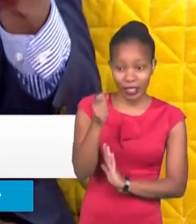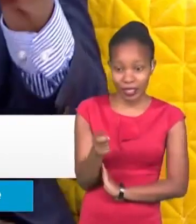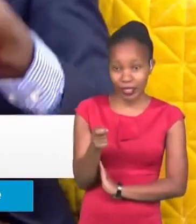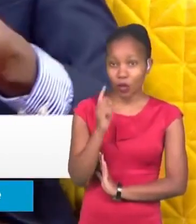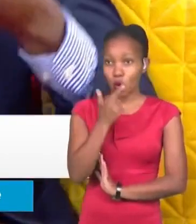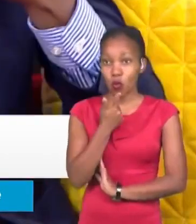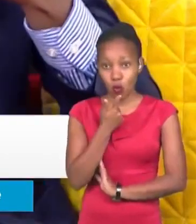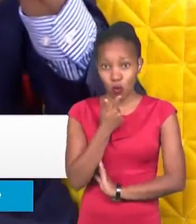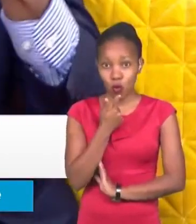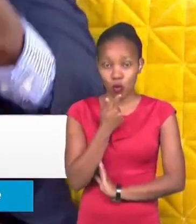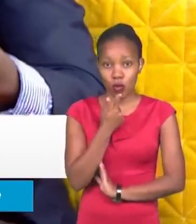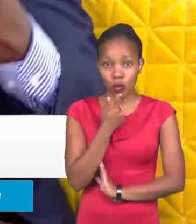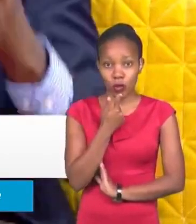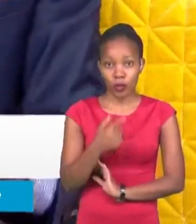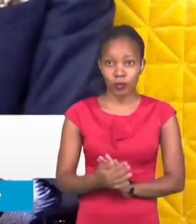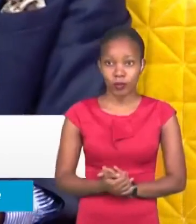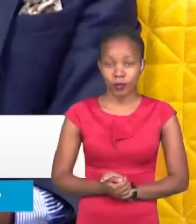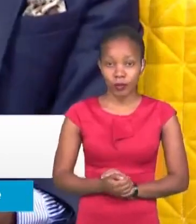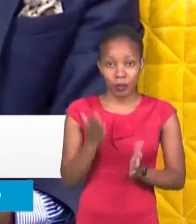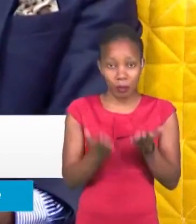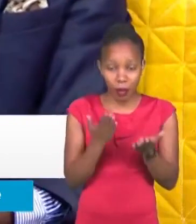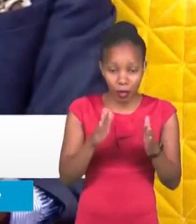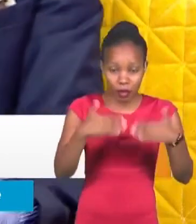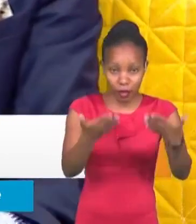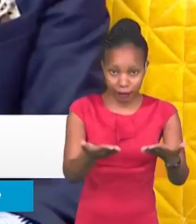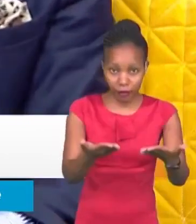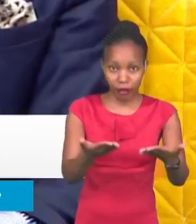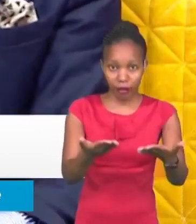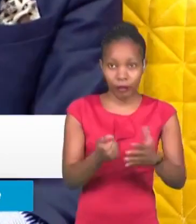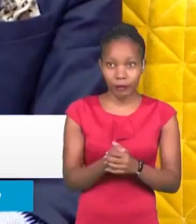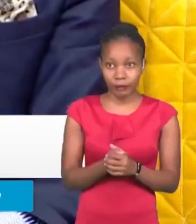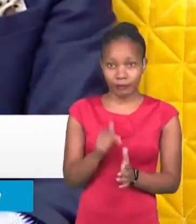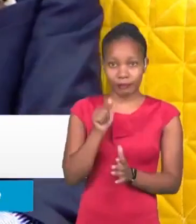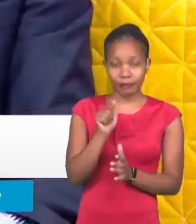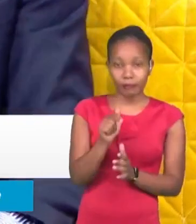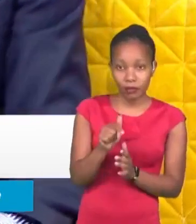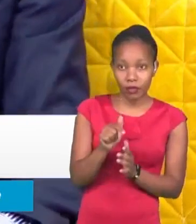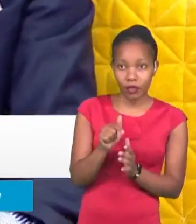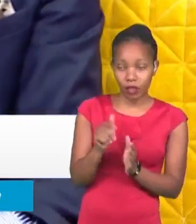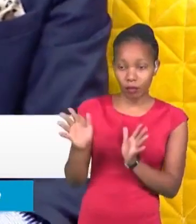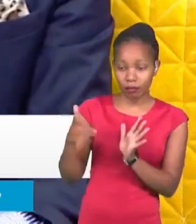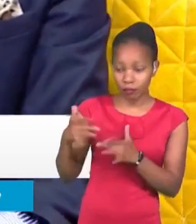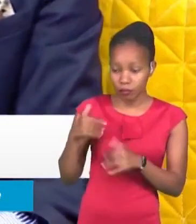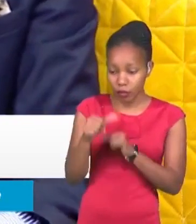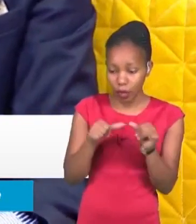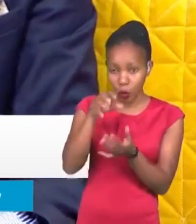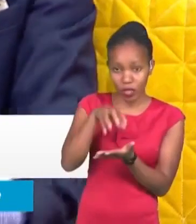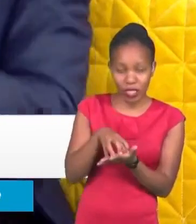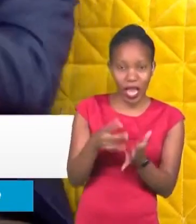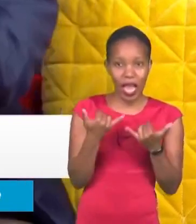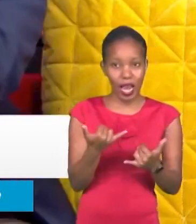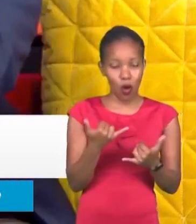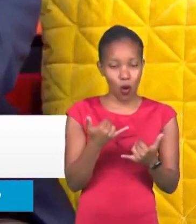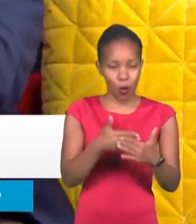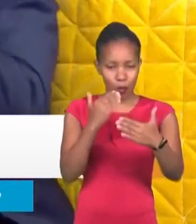are actually now maybe giving these ultimatums or consensus about the case. Now, Omuga, before